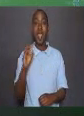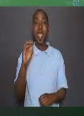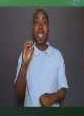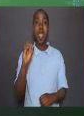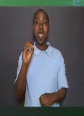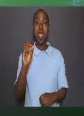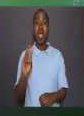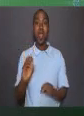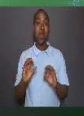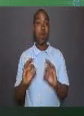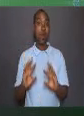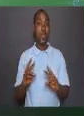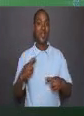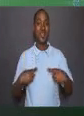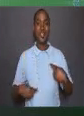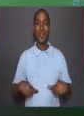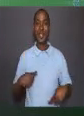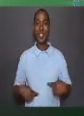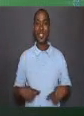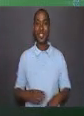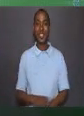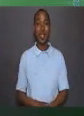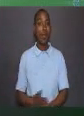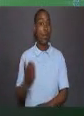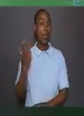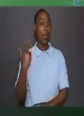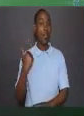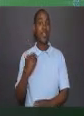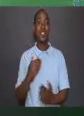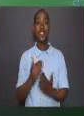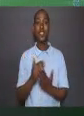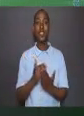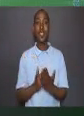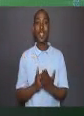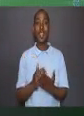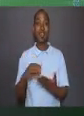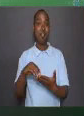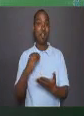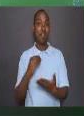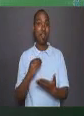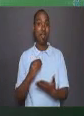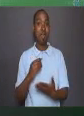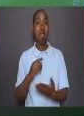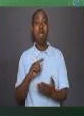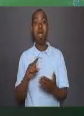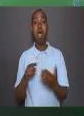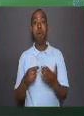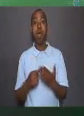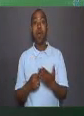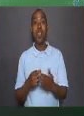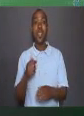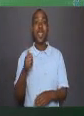respiration. In our last lesson, we learned about